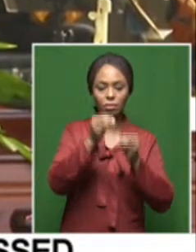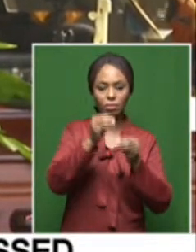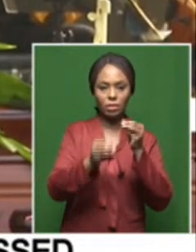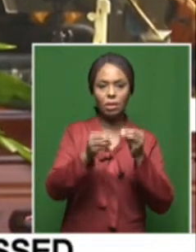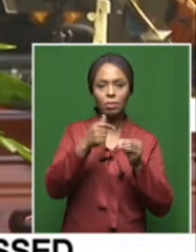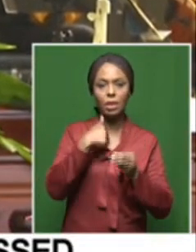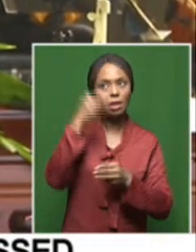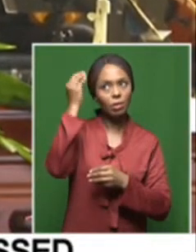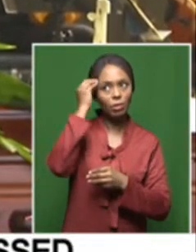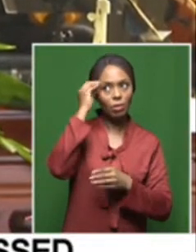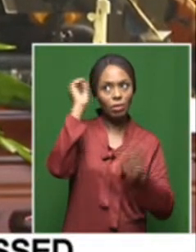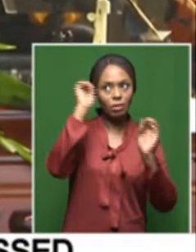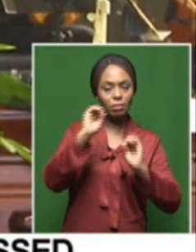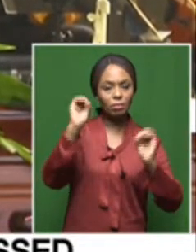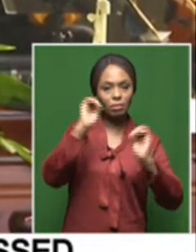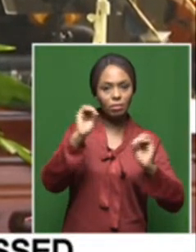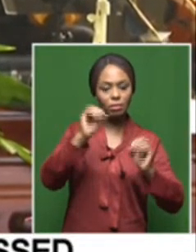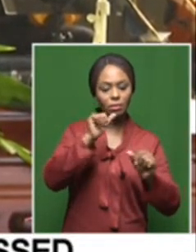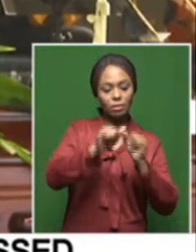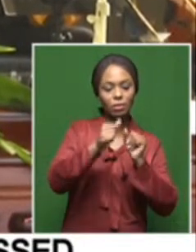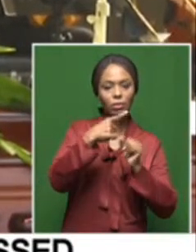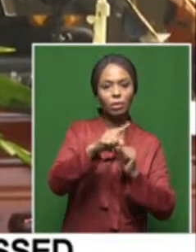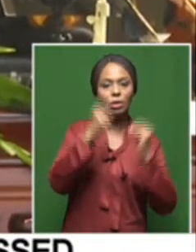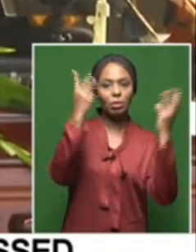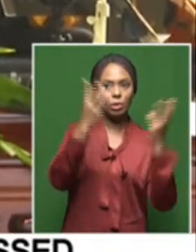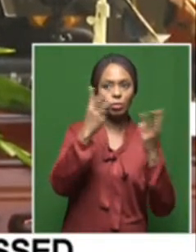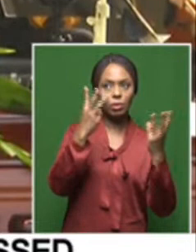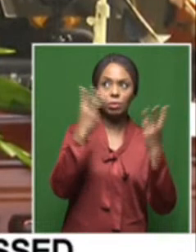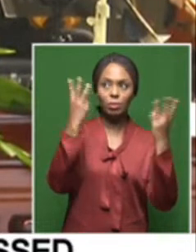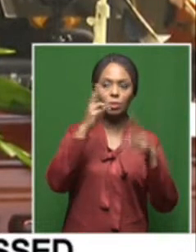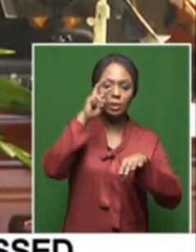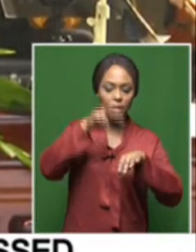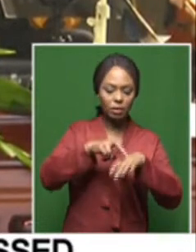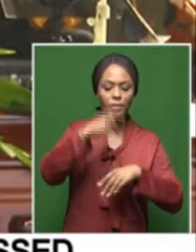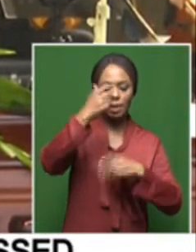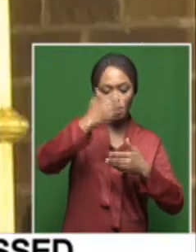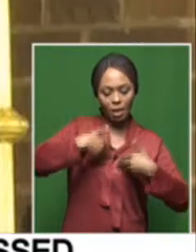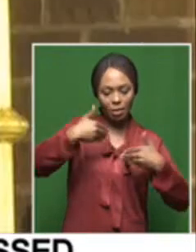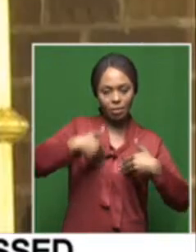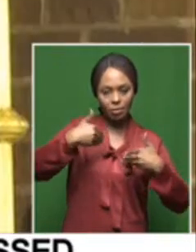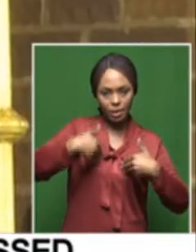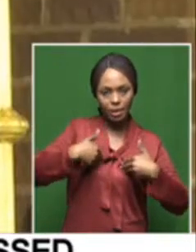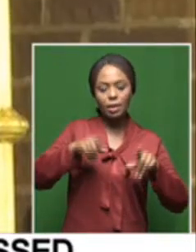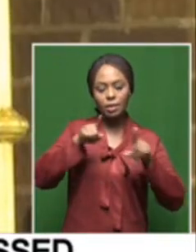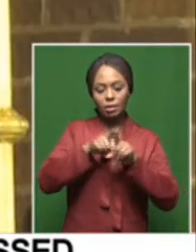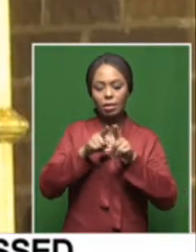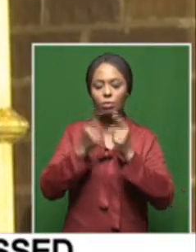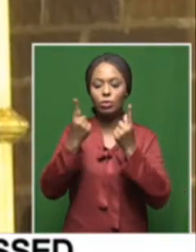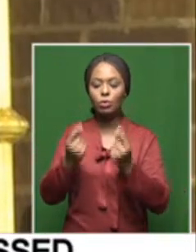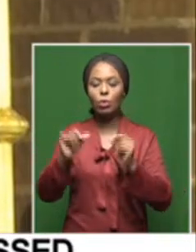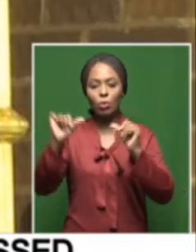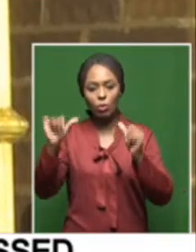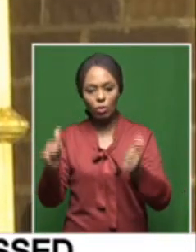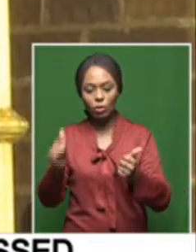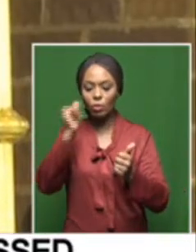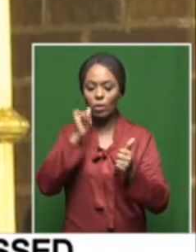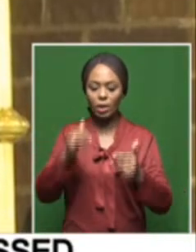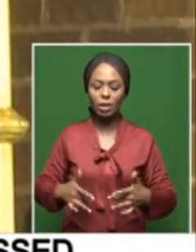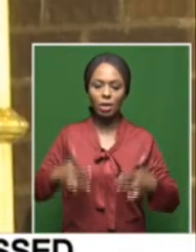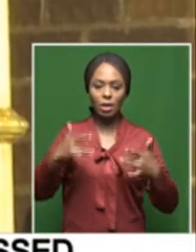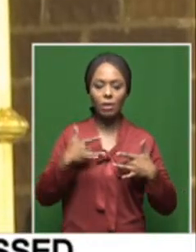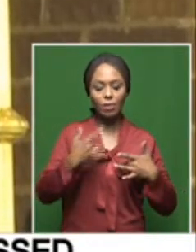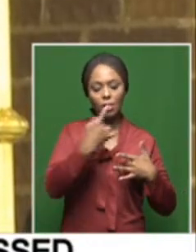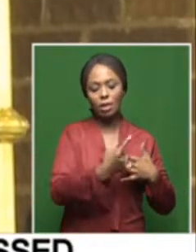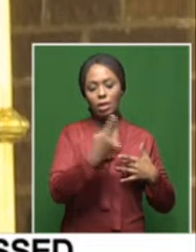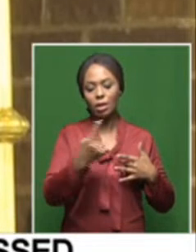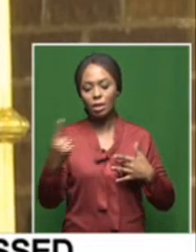nothing better for people than to be happy and to do good while they live, that each of them may eat and